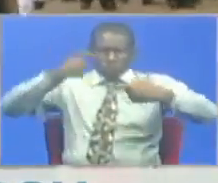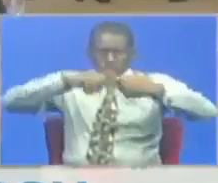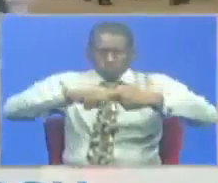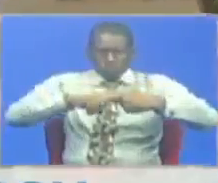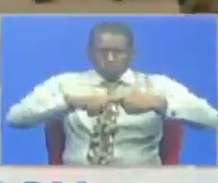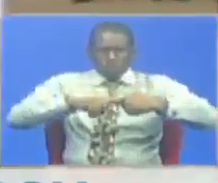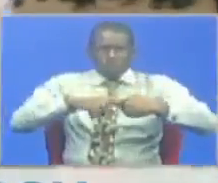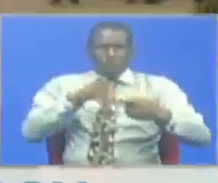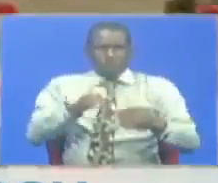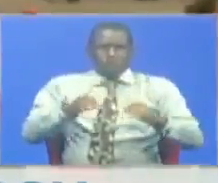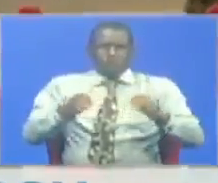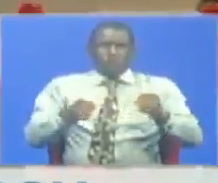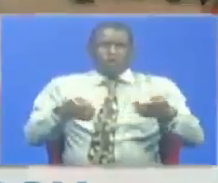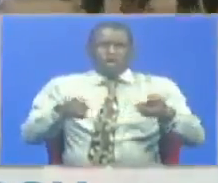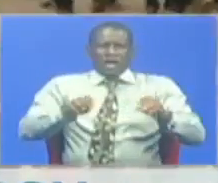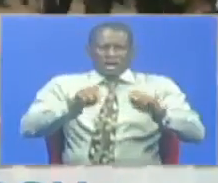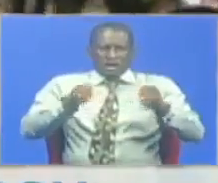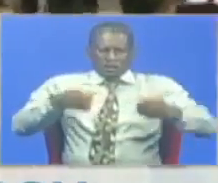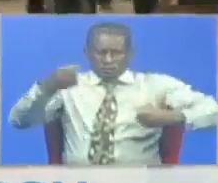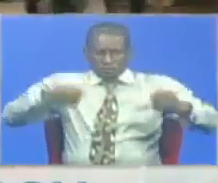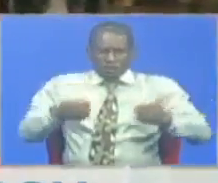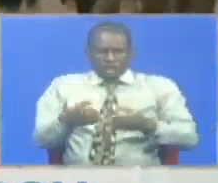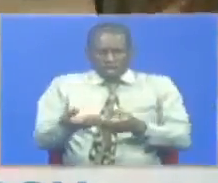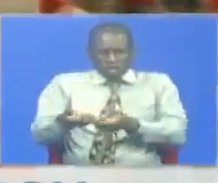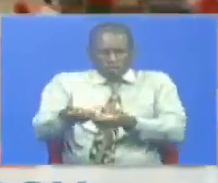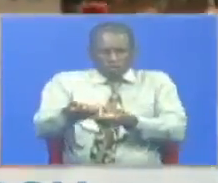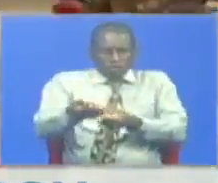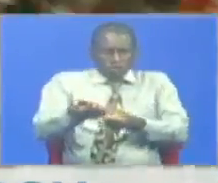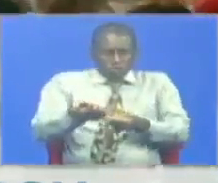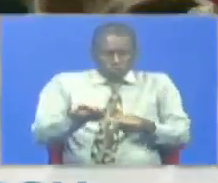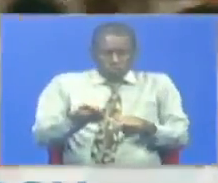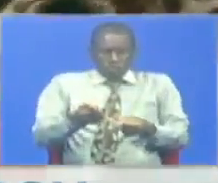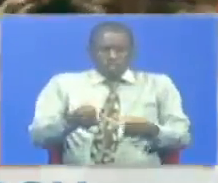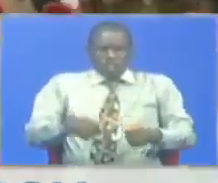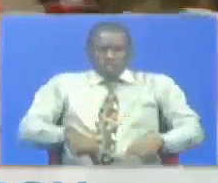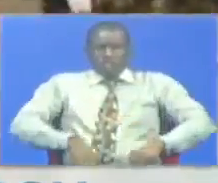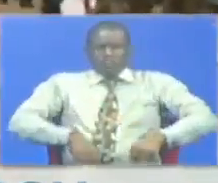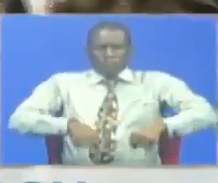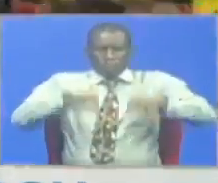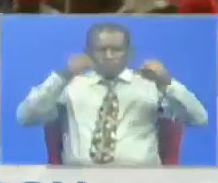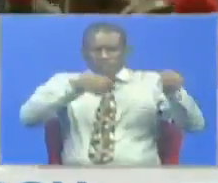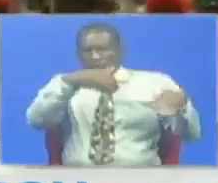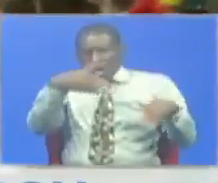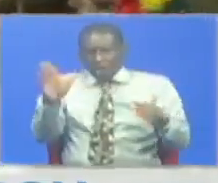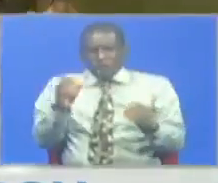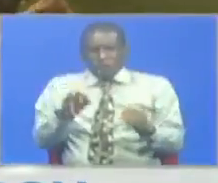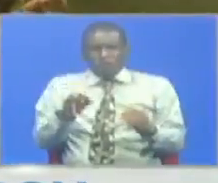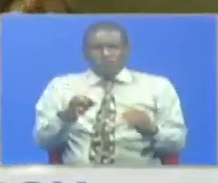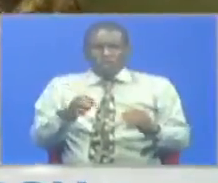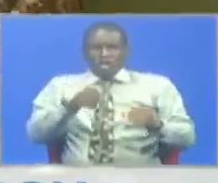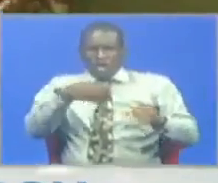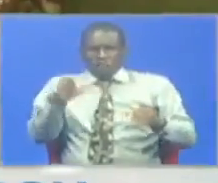Rover that would ride the former chief out of a place he called home and out into civilian life.